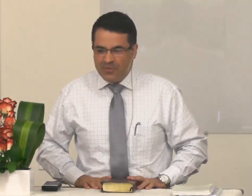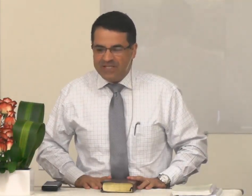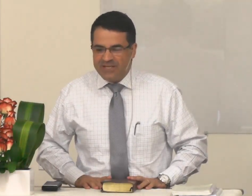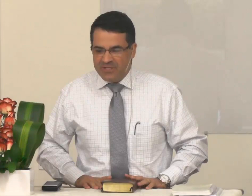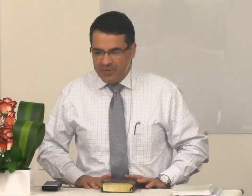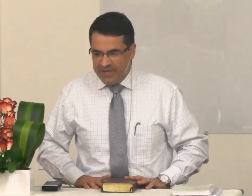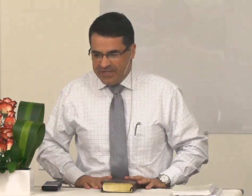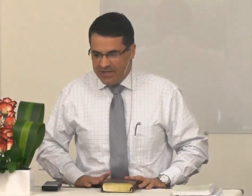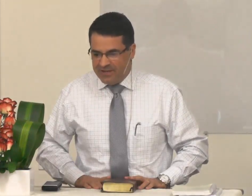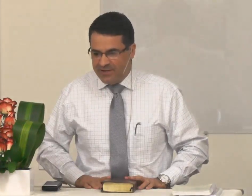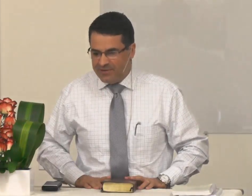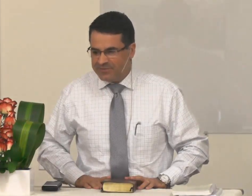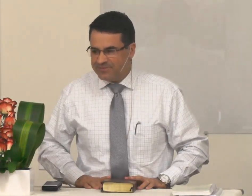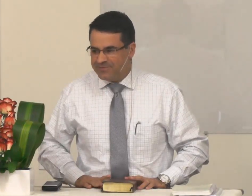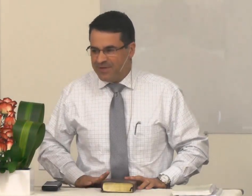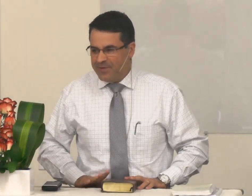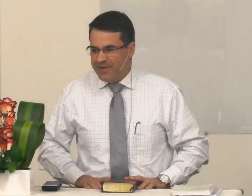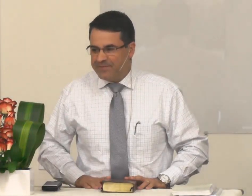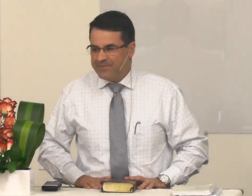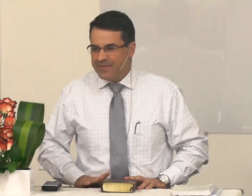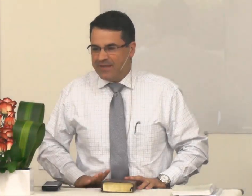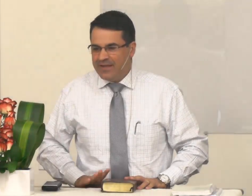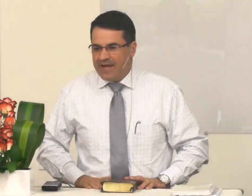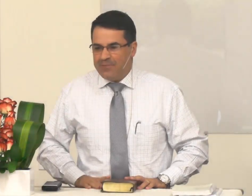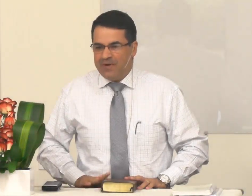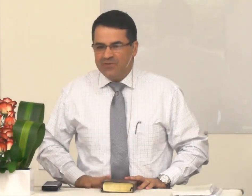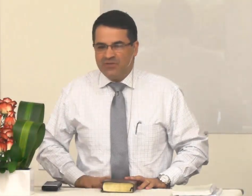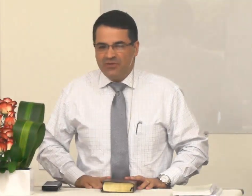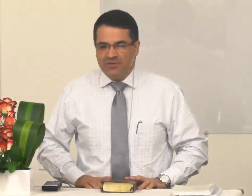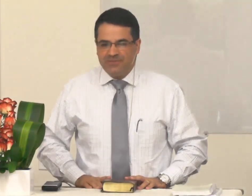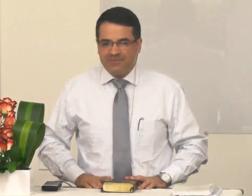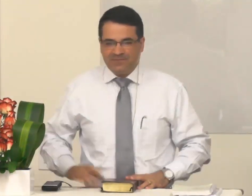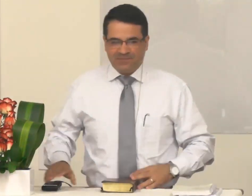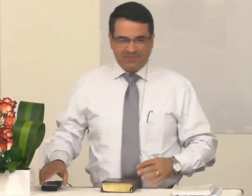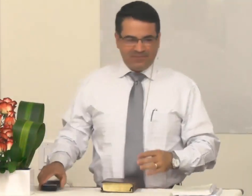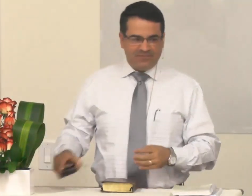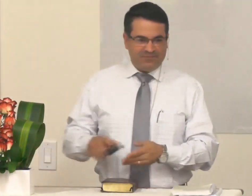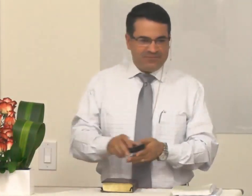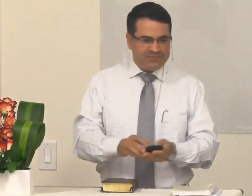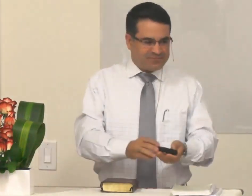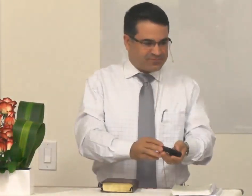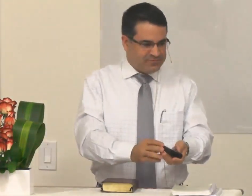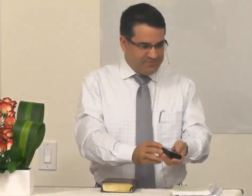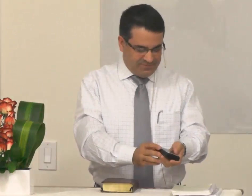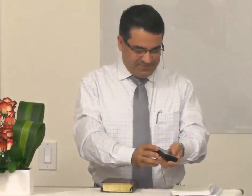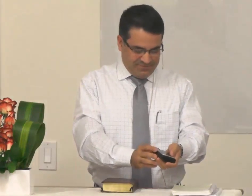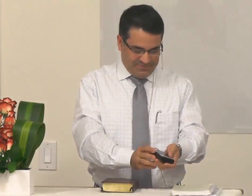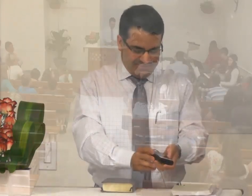Sang was a great blessing. It was a gift for the Church of Hollandel. A paz do Senhor. Peace of the Lord.